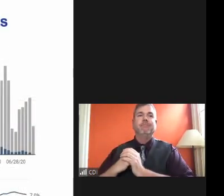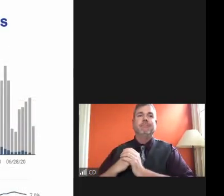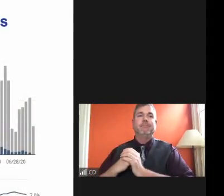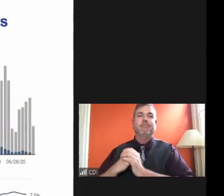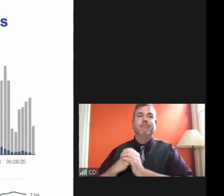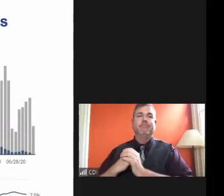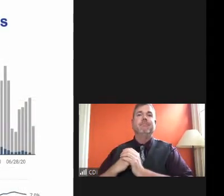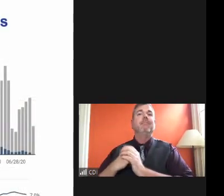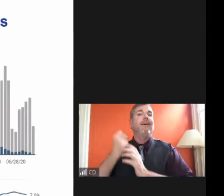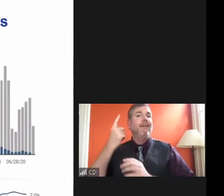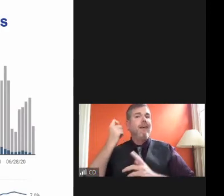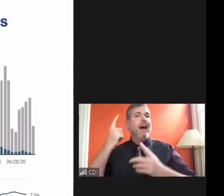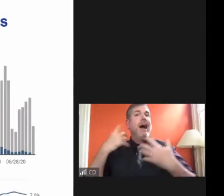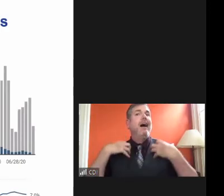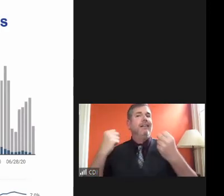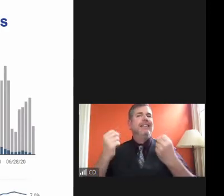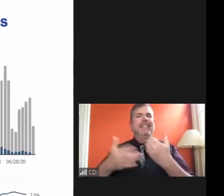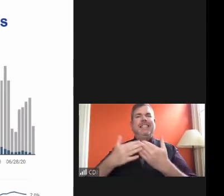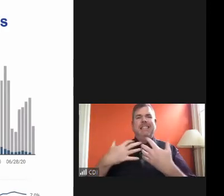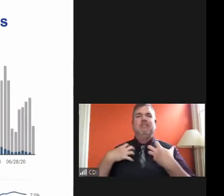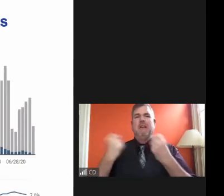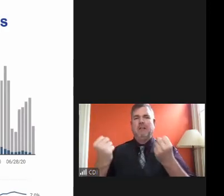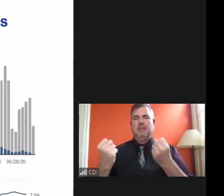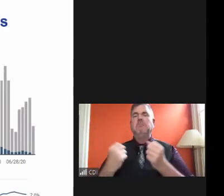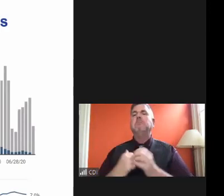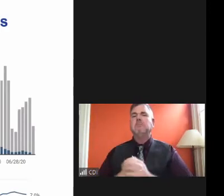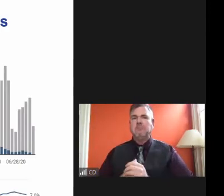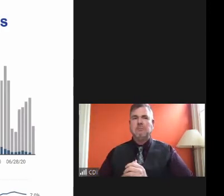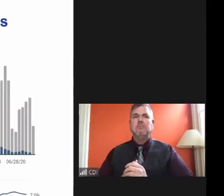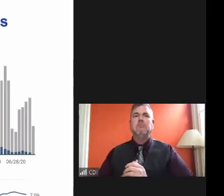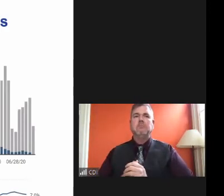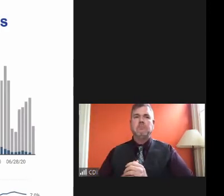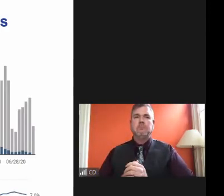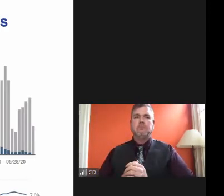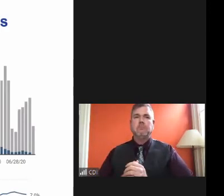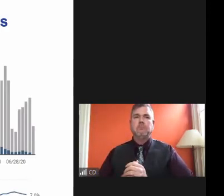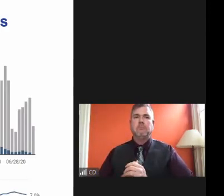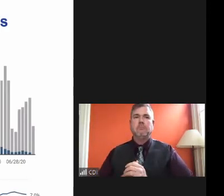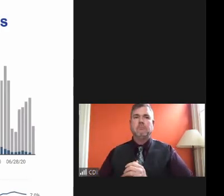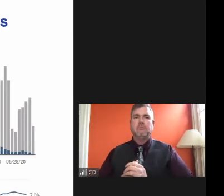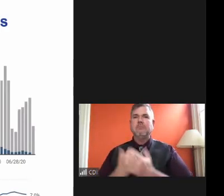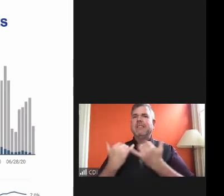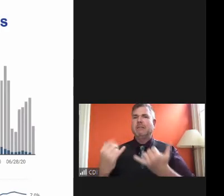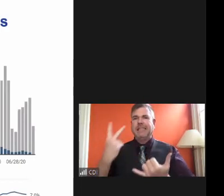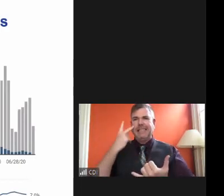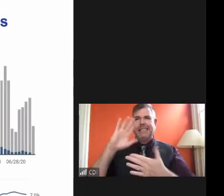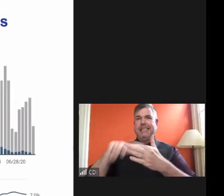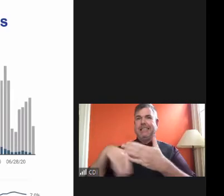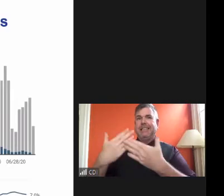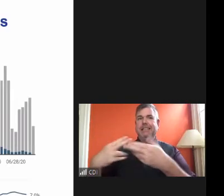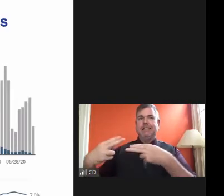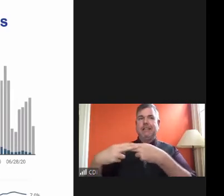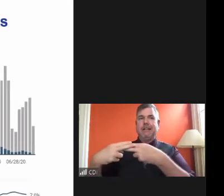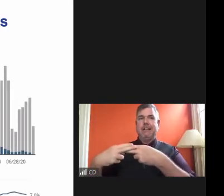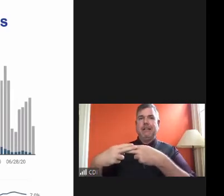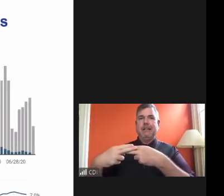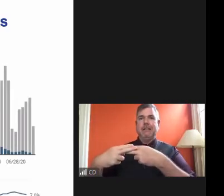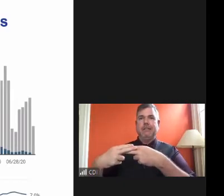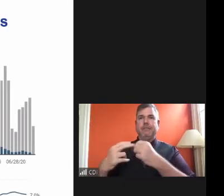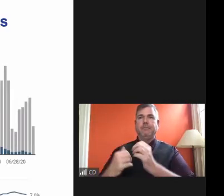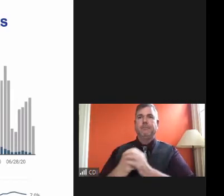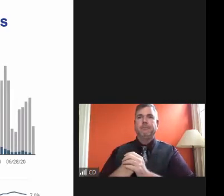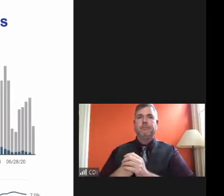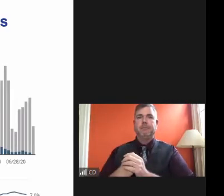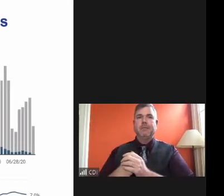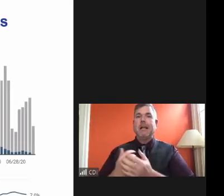These are the total tests that we've done. Testing has been a real challenge across the nation